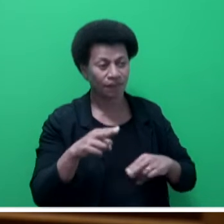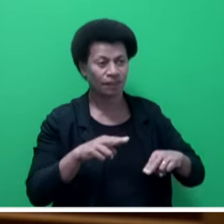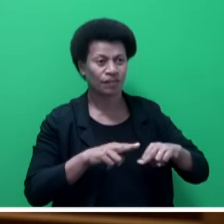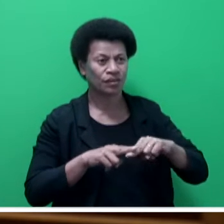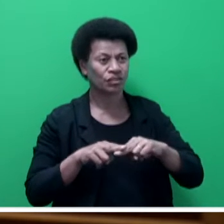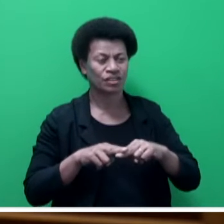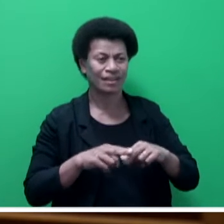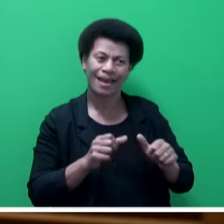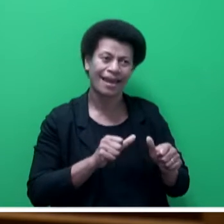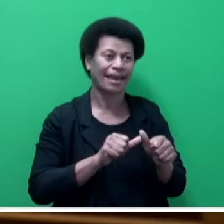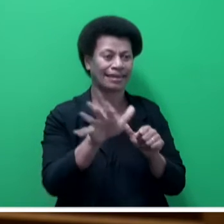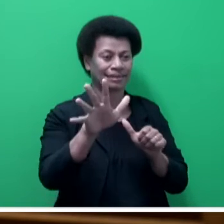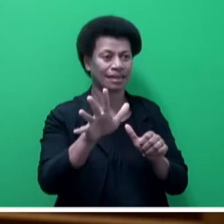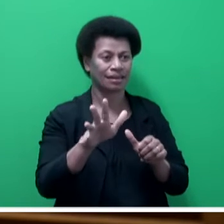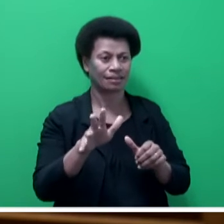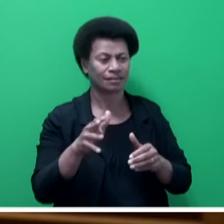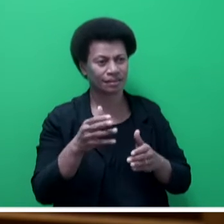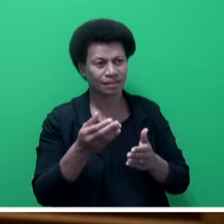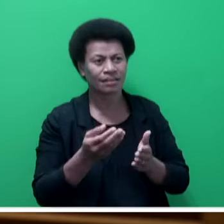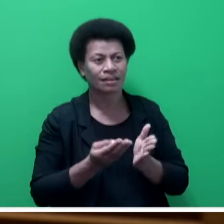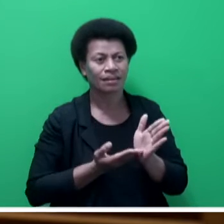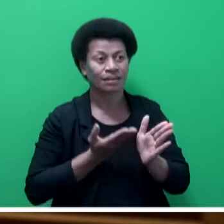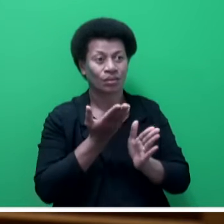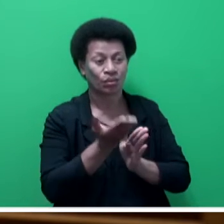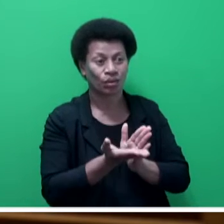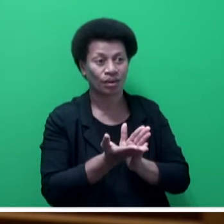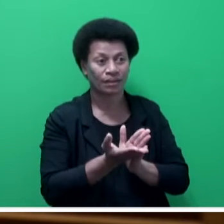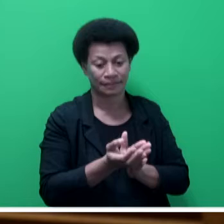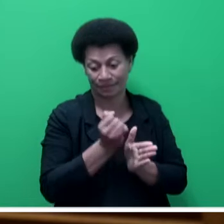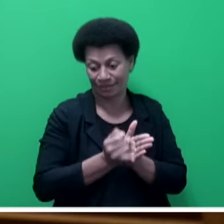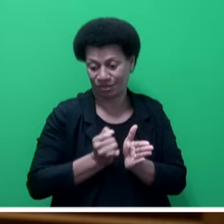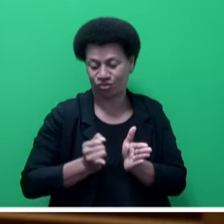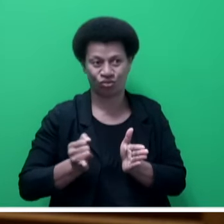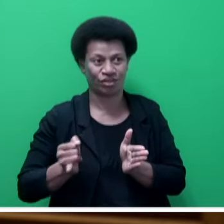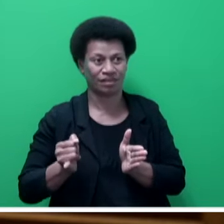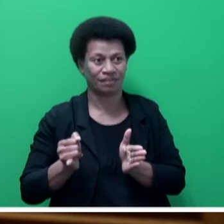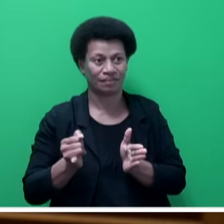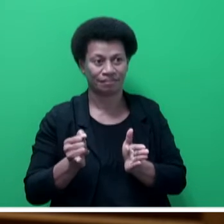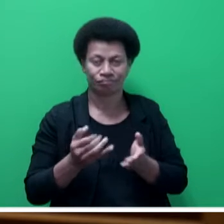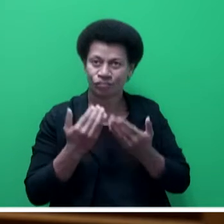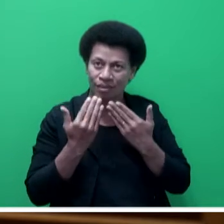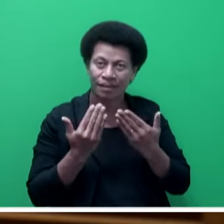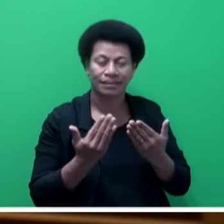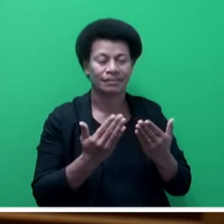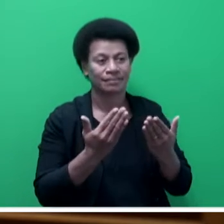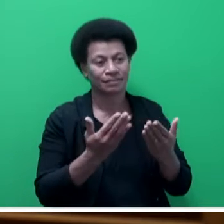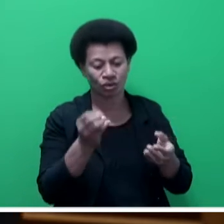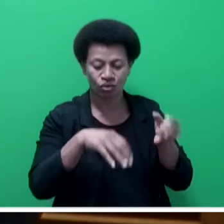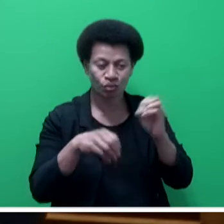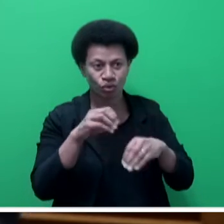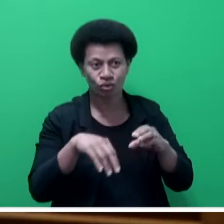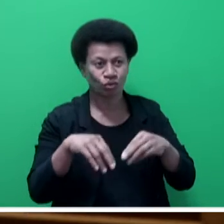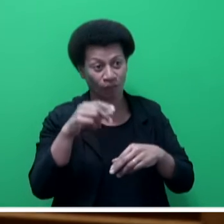Awards, the Honourable Prime Minister acknowledged the industry stalwarts for their contribution to the Fijian economy and